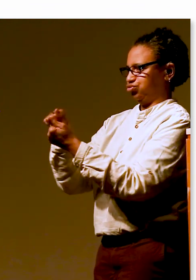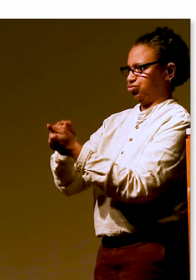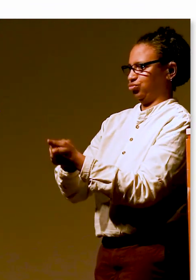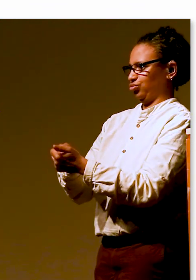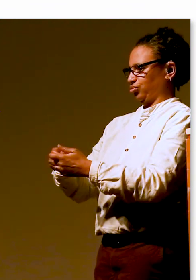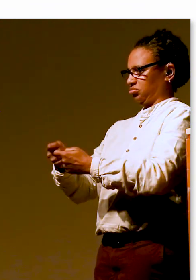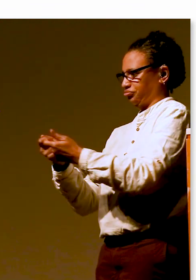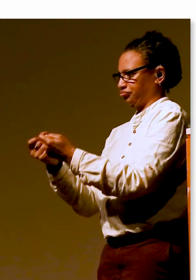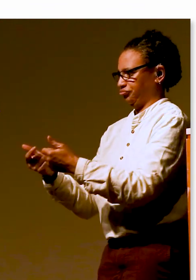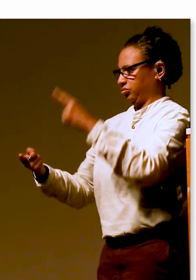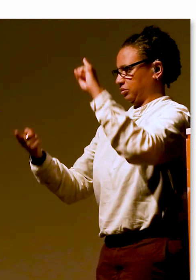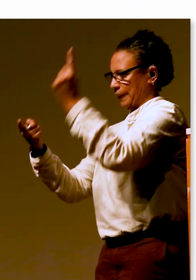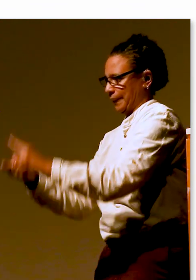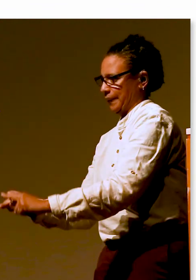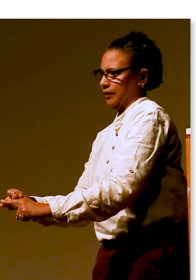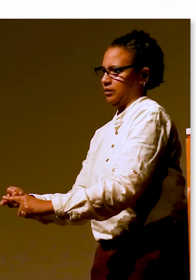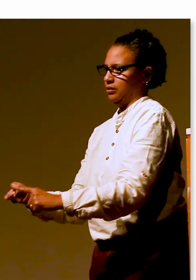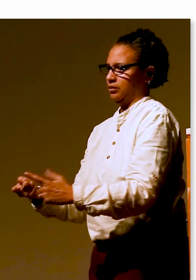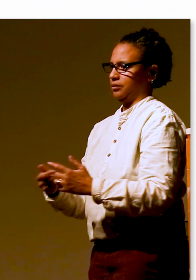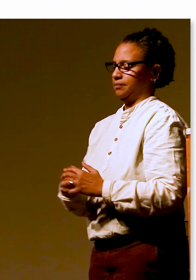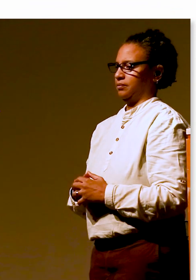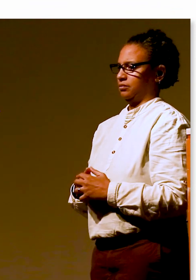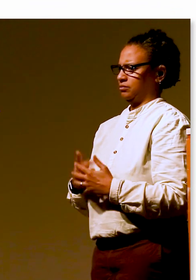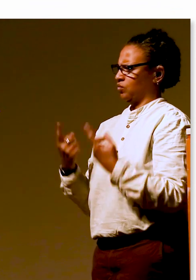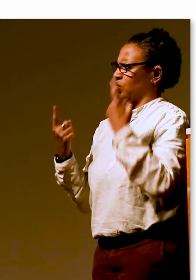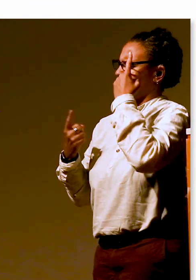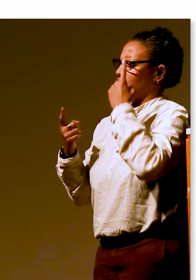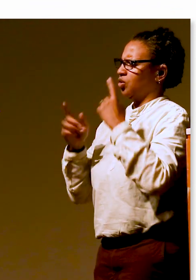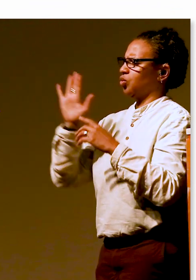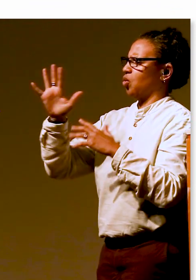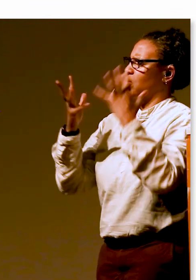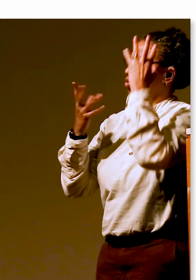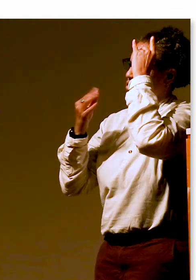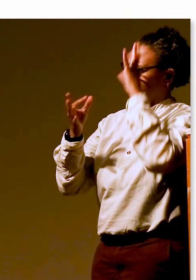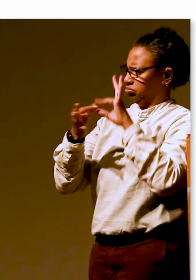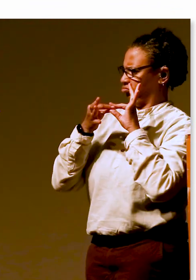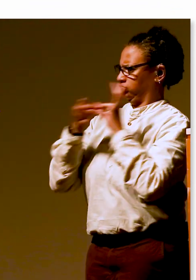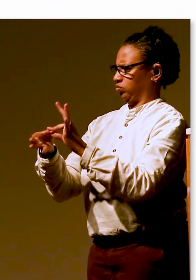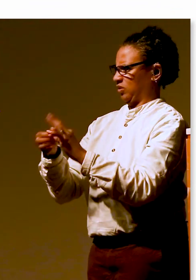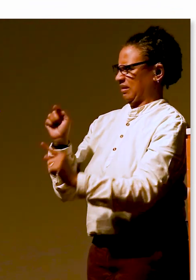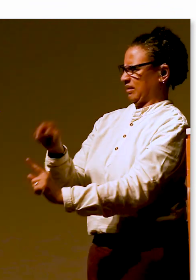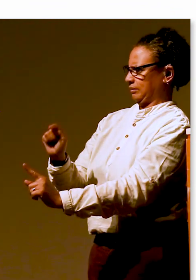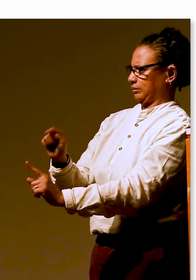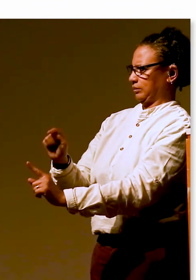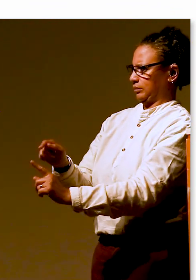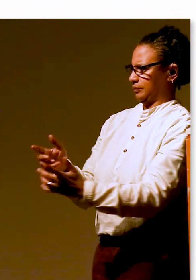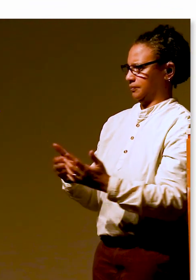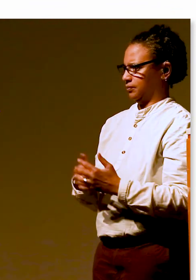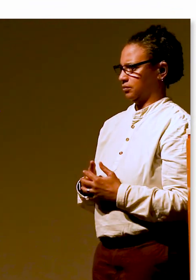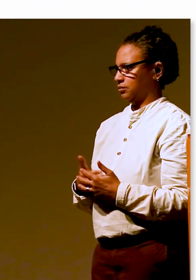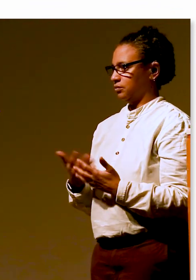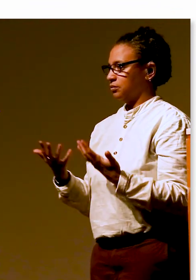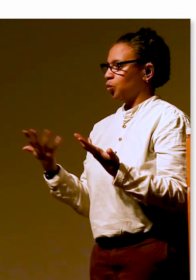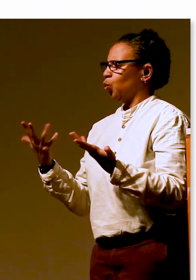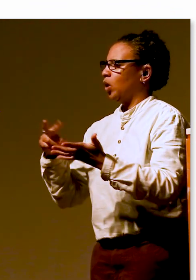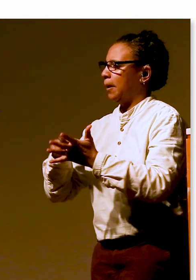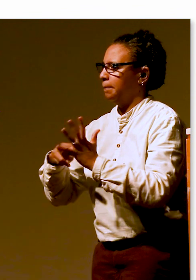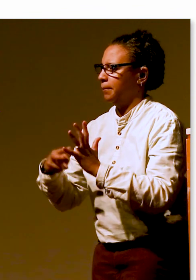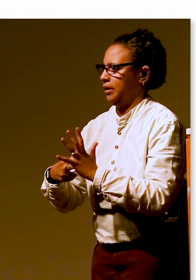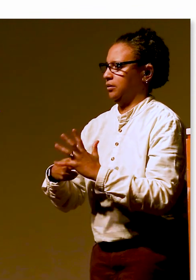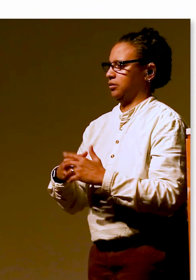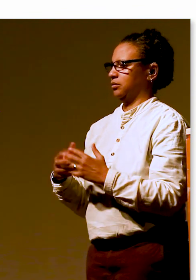their histories as well. So I was wondering like, what are your thoughts on that in terms of like, what does it mean to archive